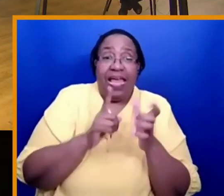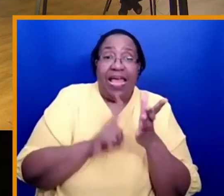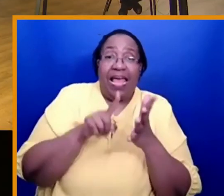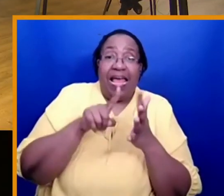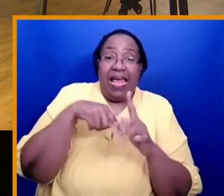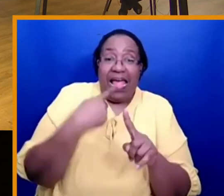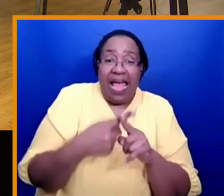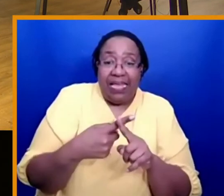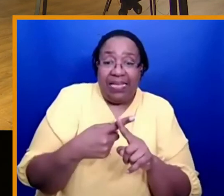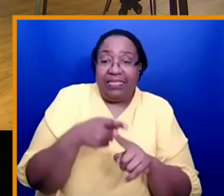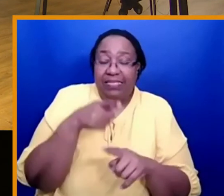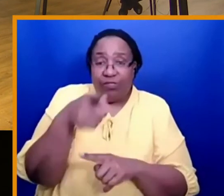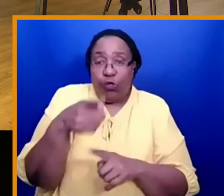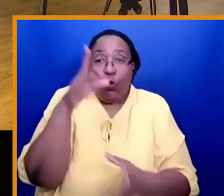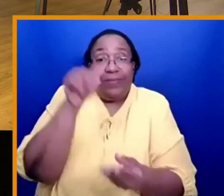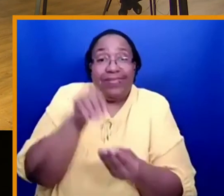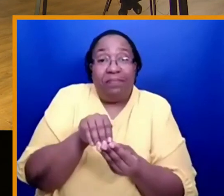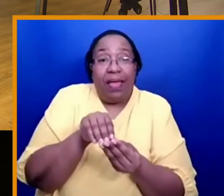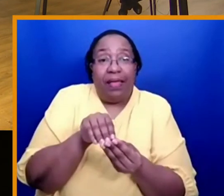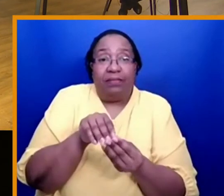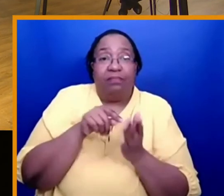motion. Alex.